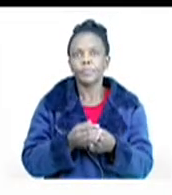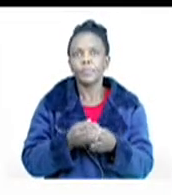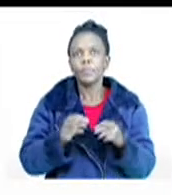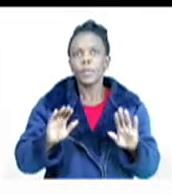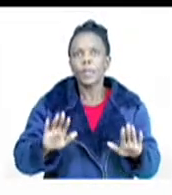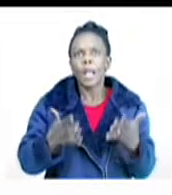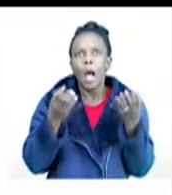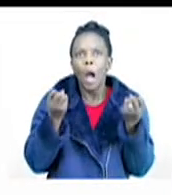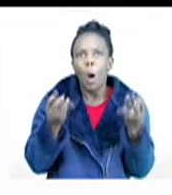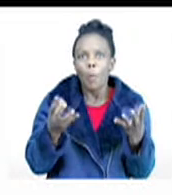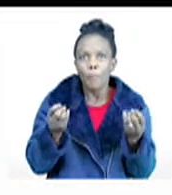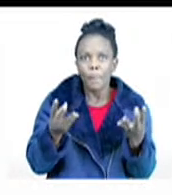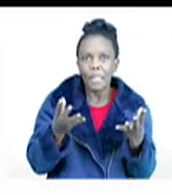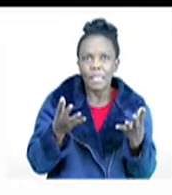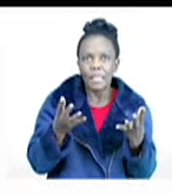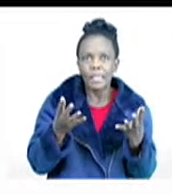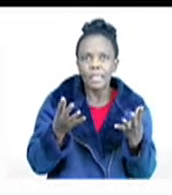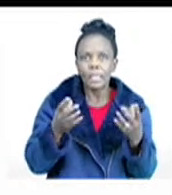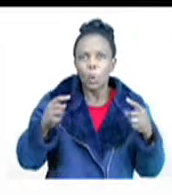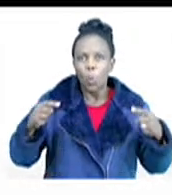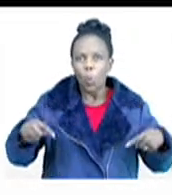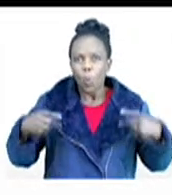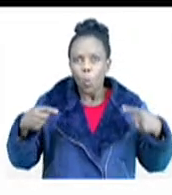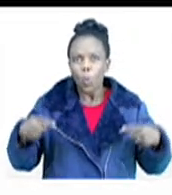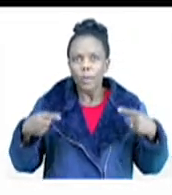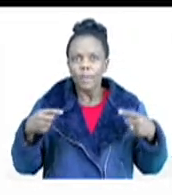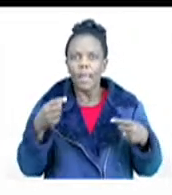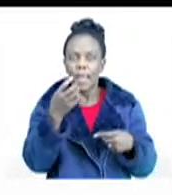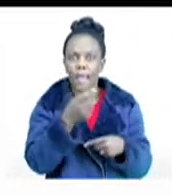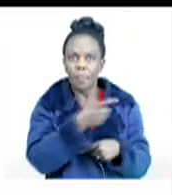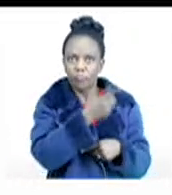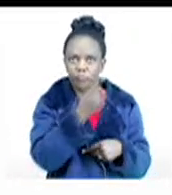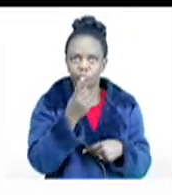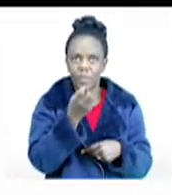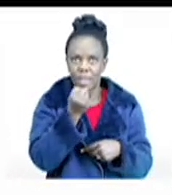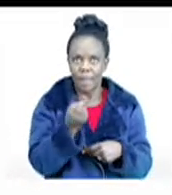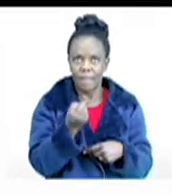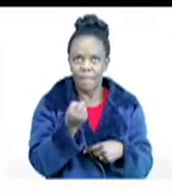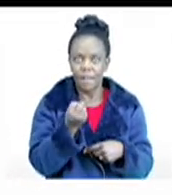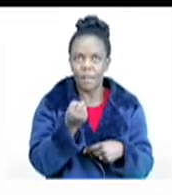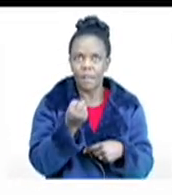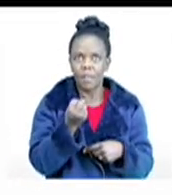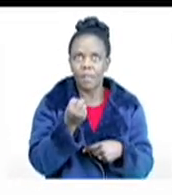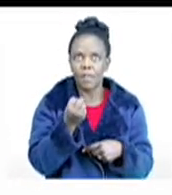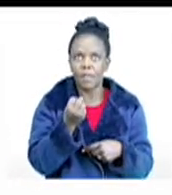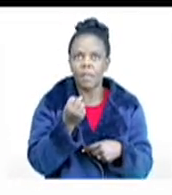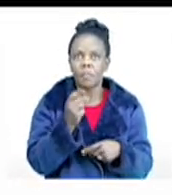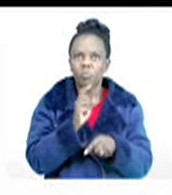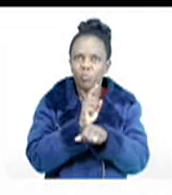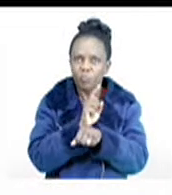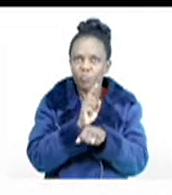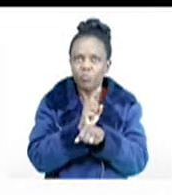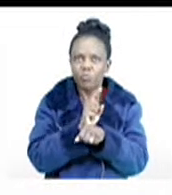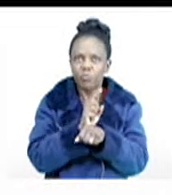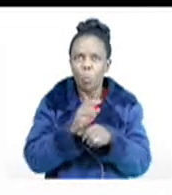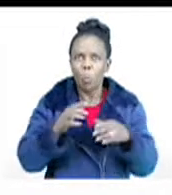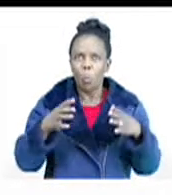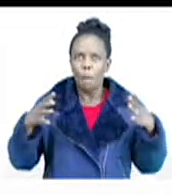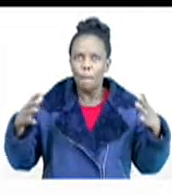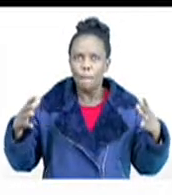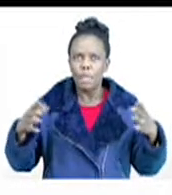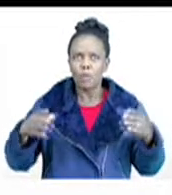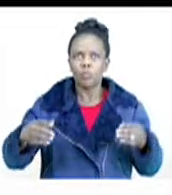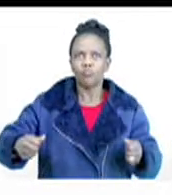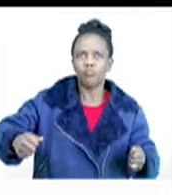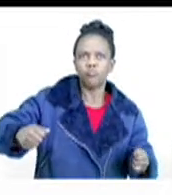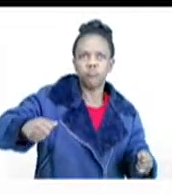each of the things that we can see have. The first one is a big truck. And remember, we are only counting